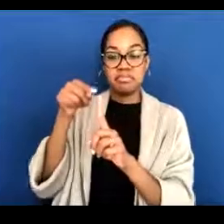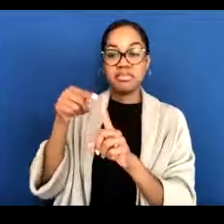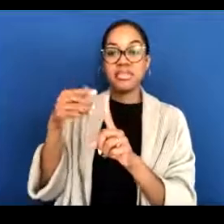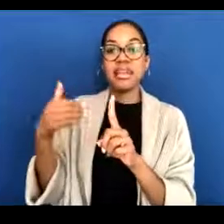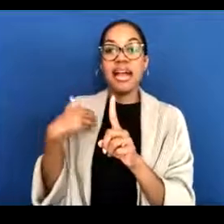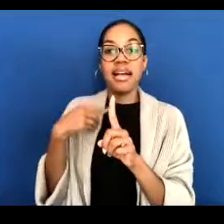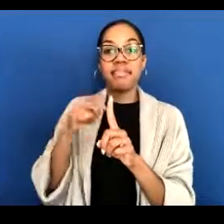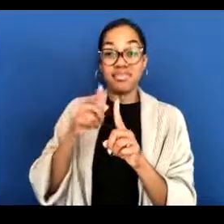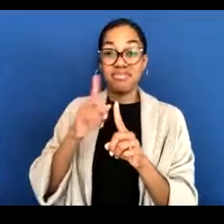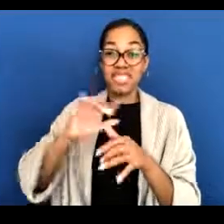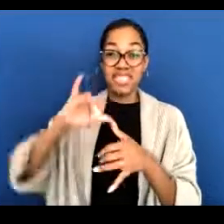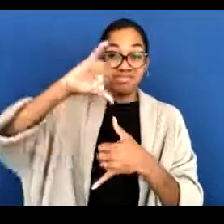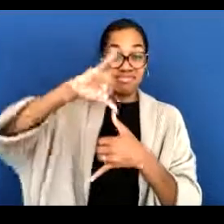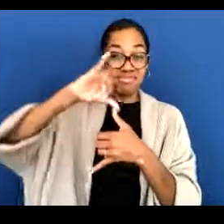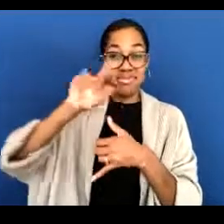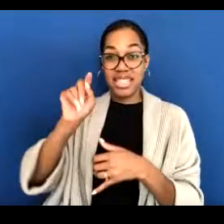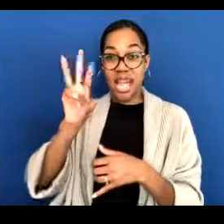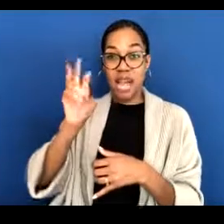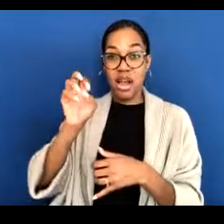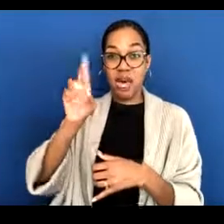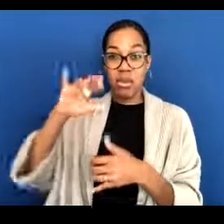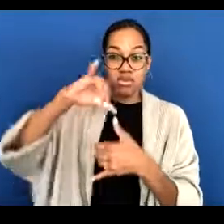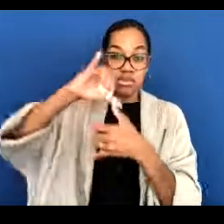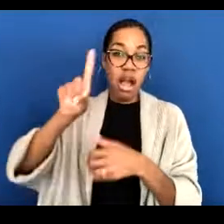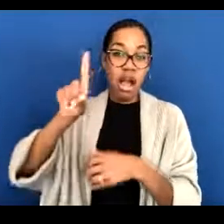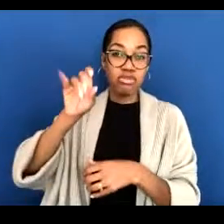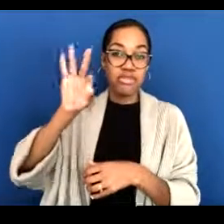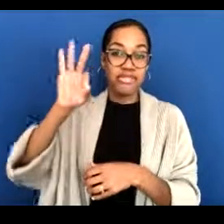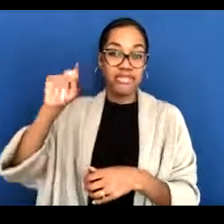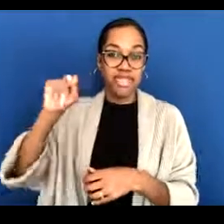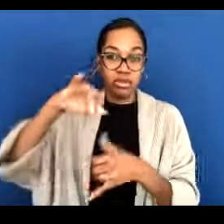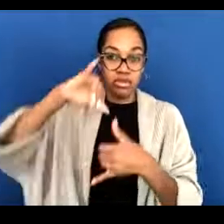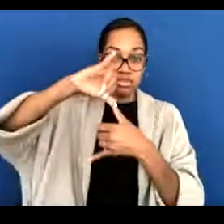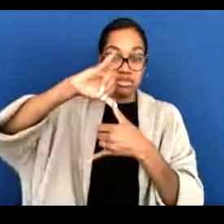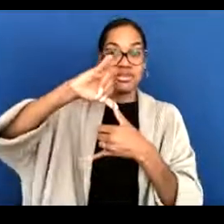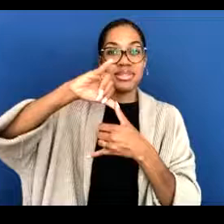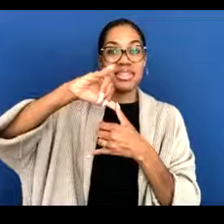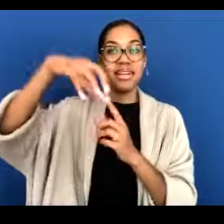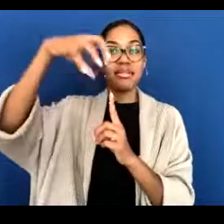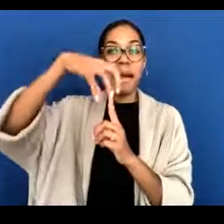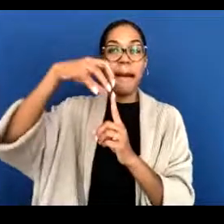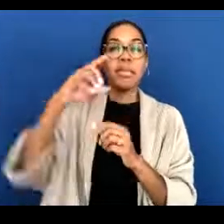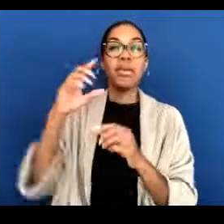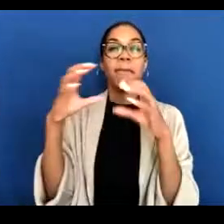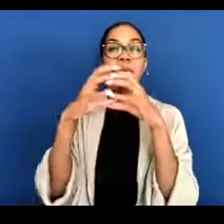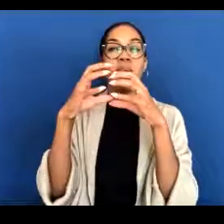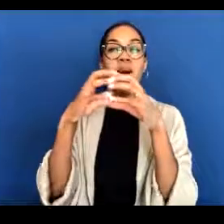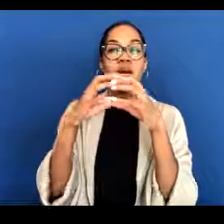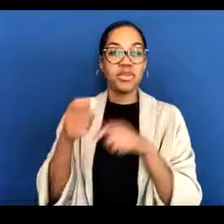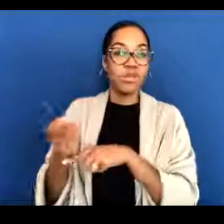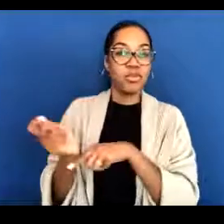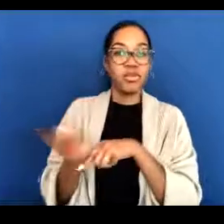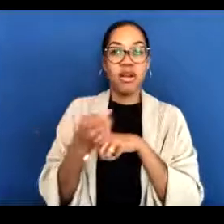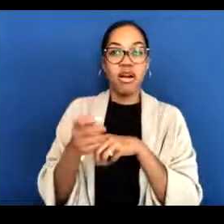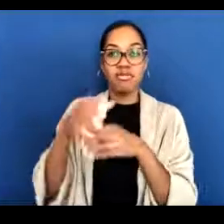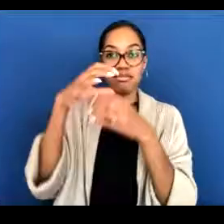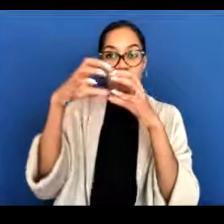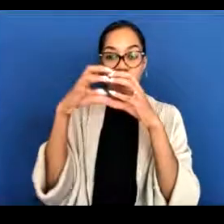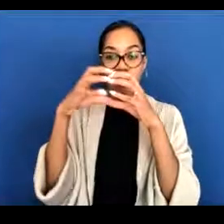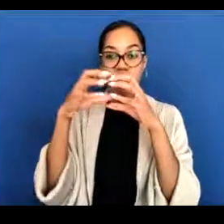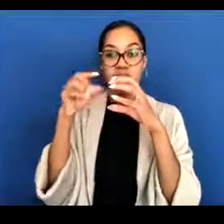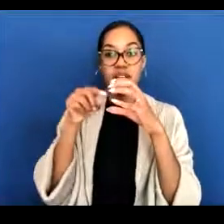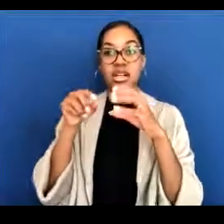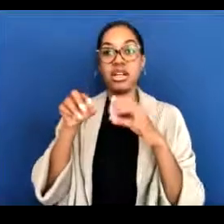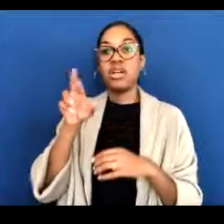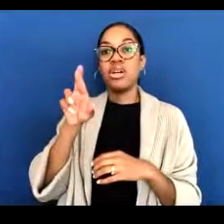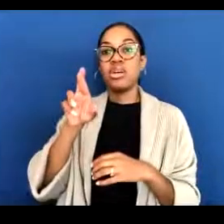tall, and on top of that tower is what looks like a large white golf ball. And in reality, that's called a radome, which actually